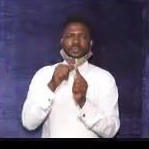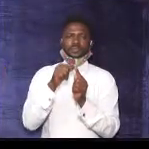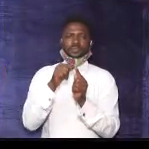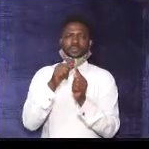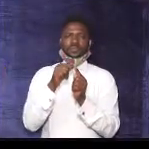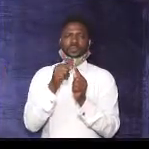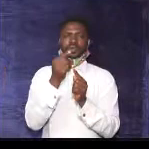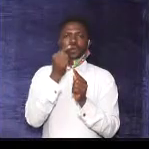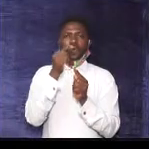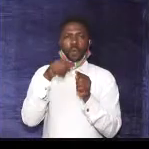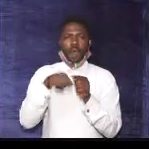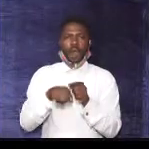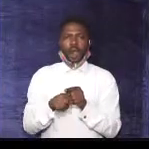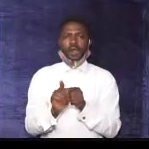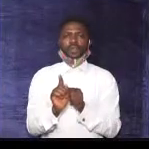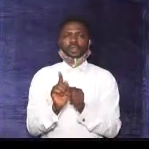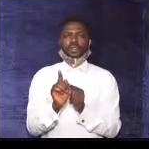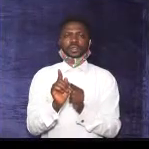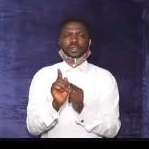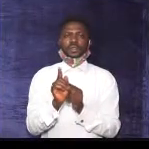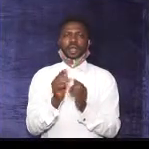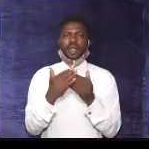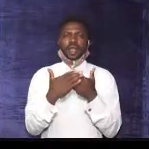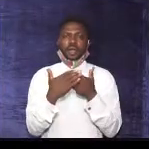until, while,